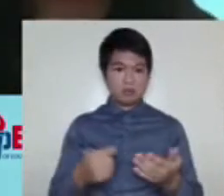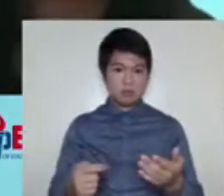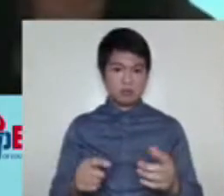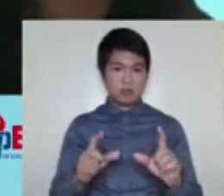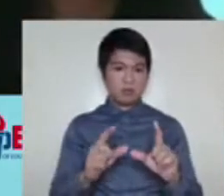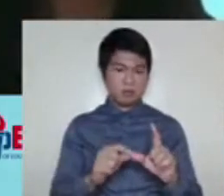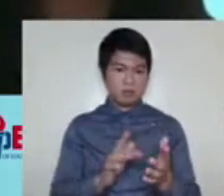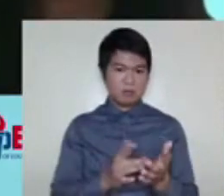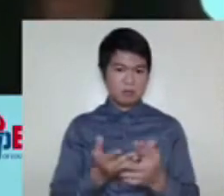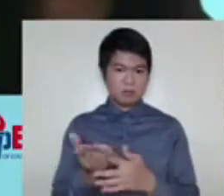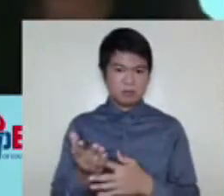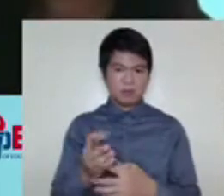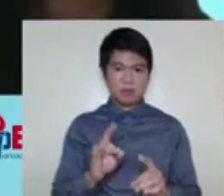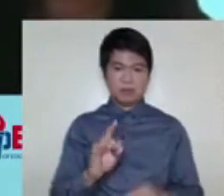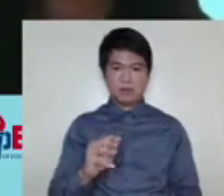2020.